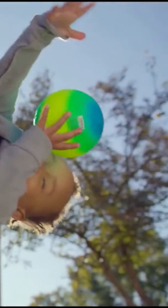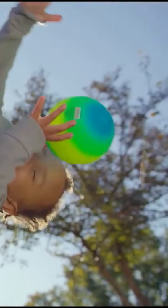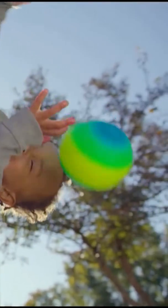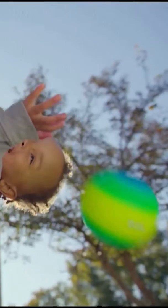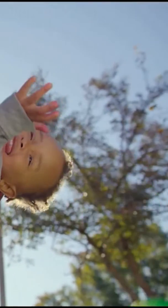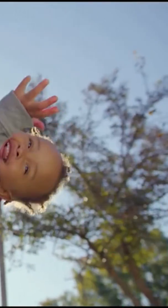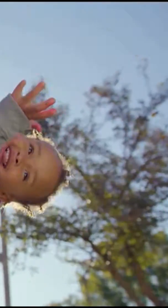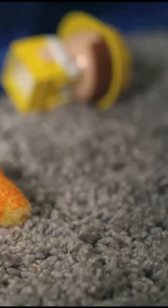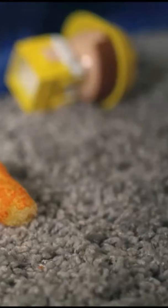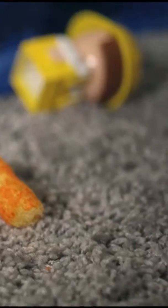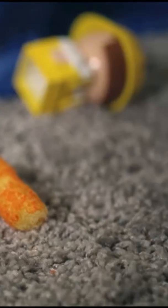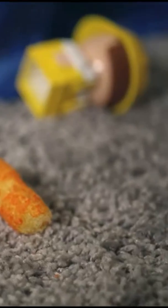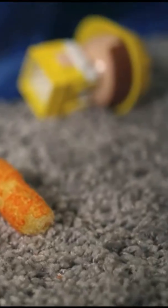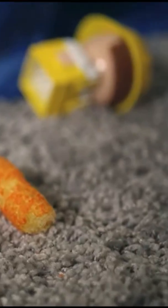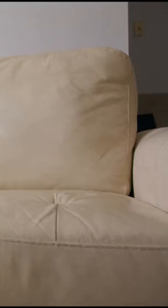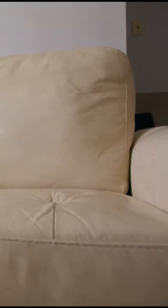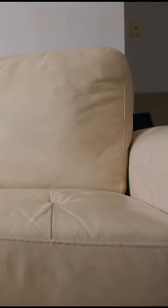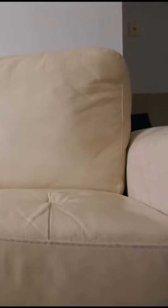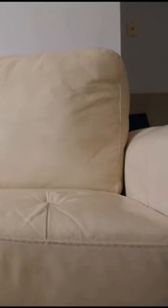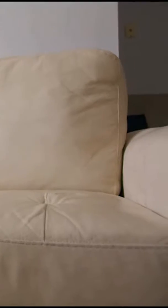toes.